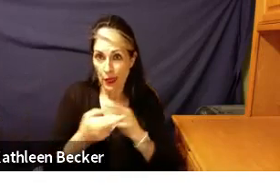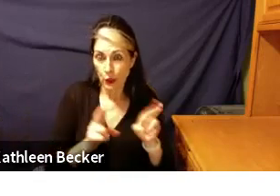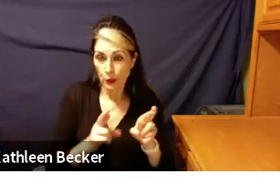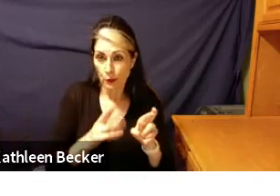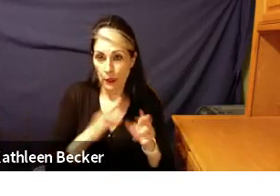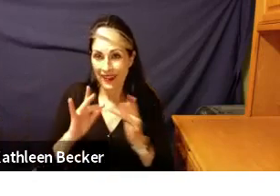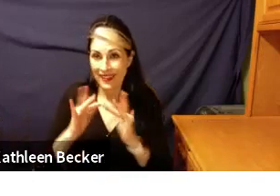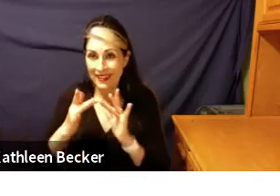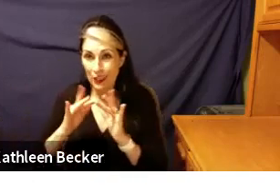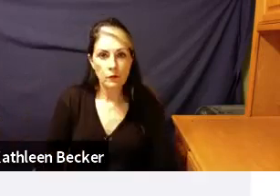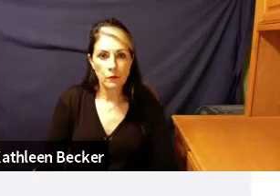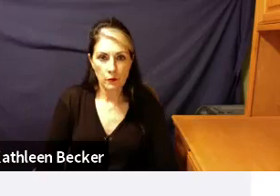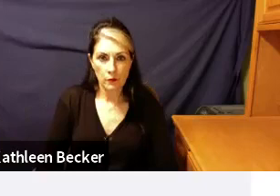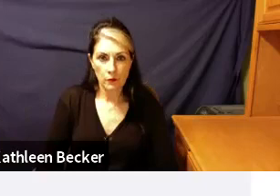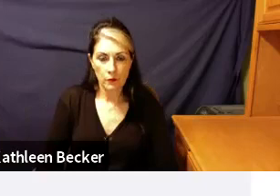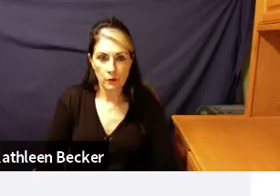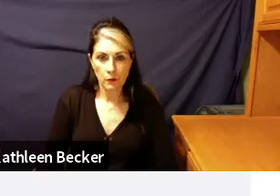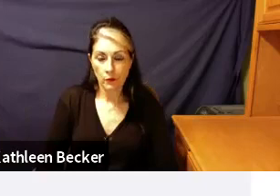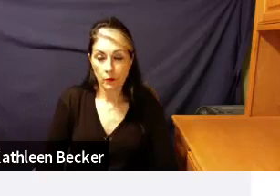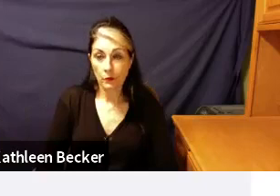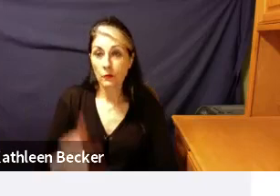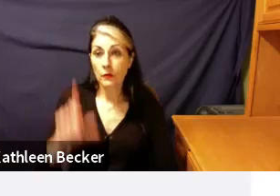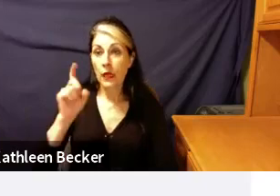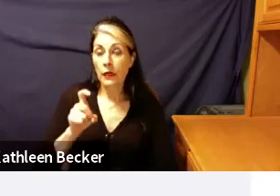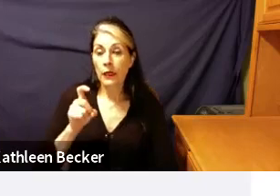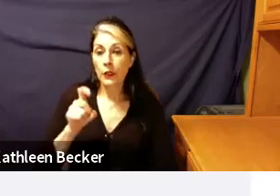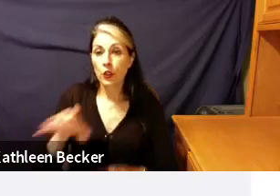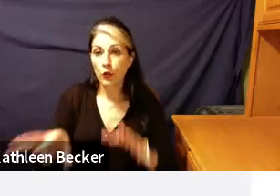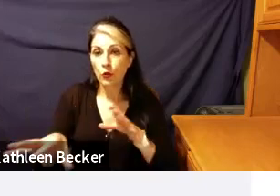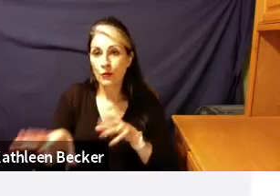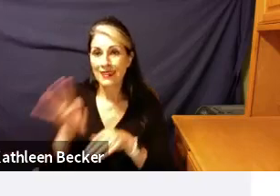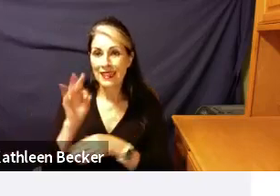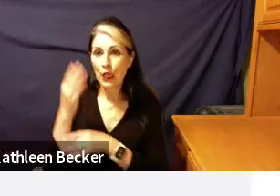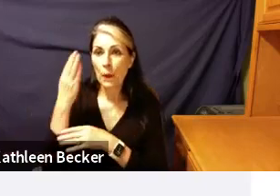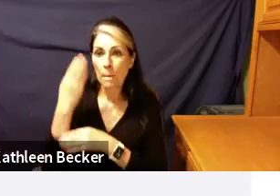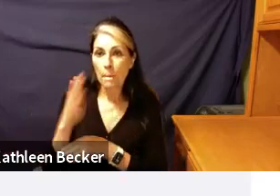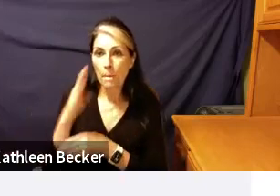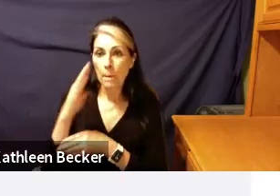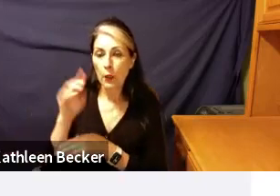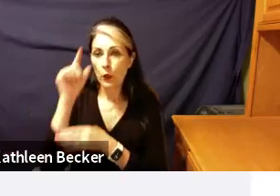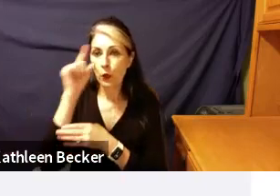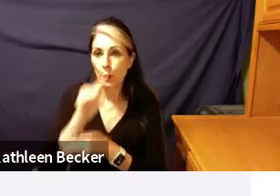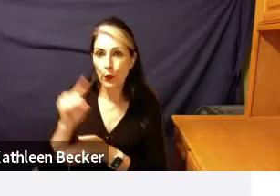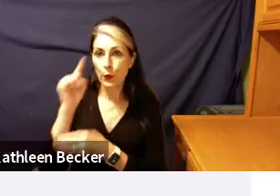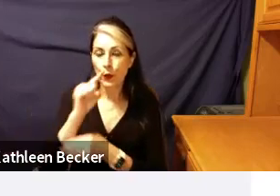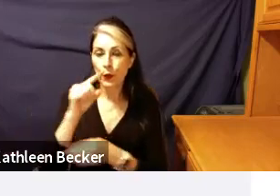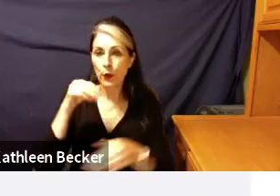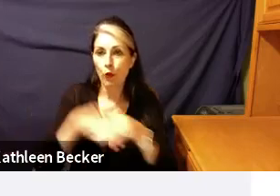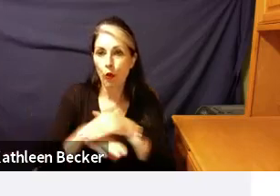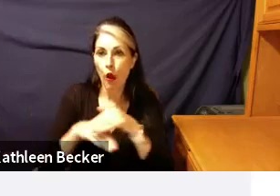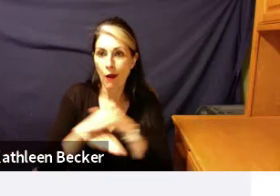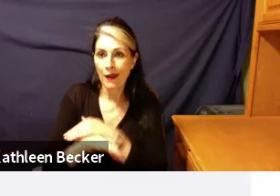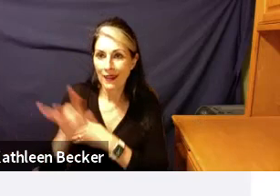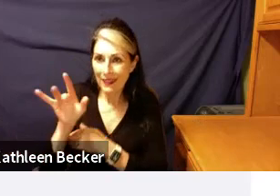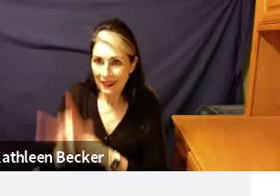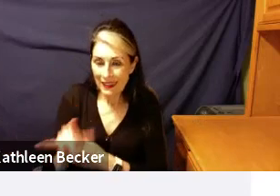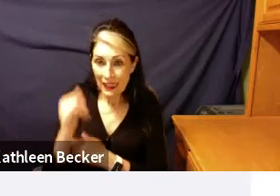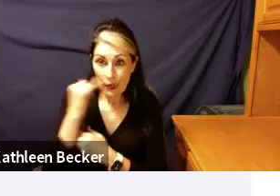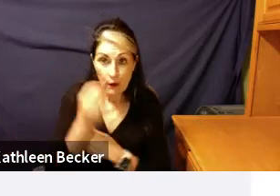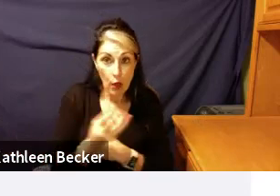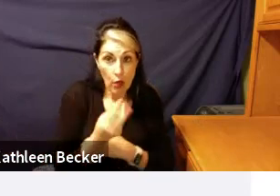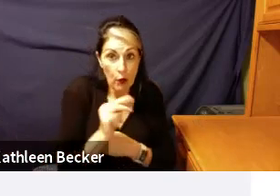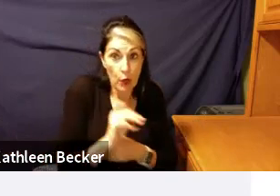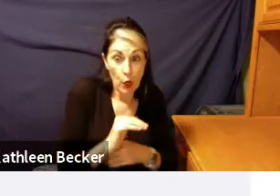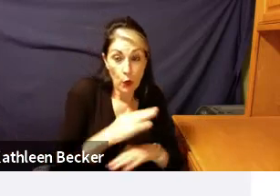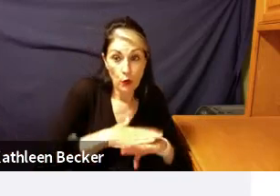digital textbooks. Students will need to select the blue Google login button. If they are on their own